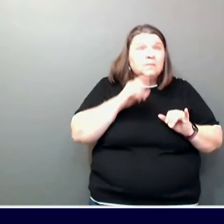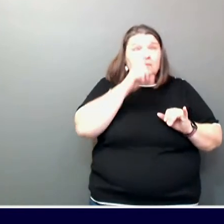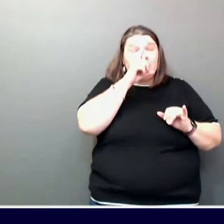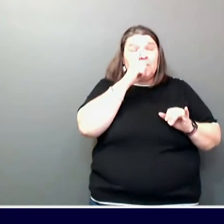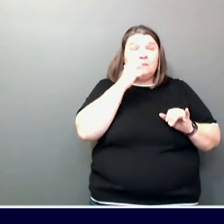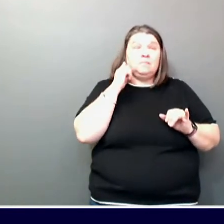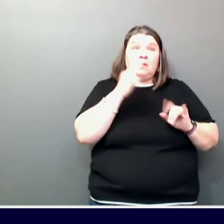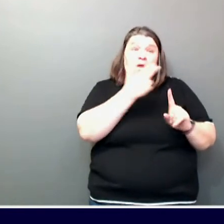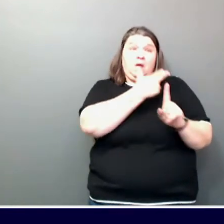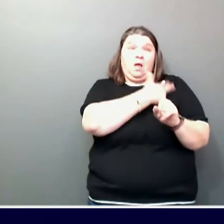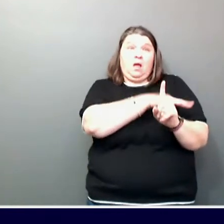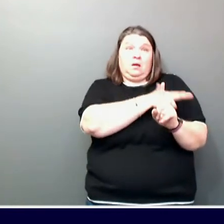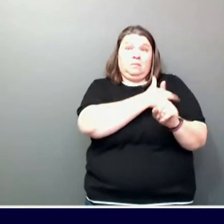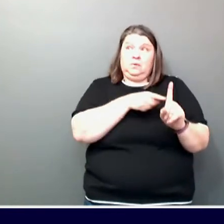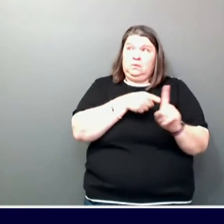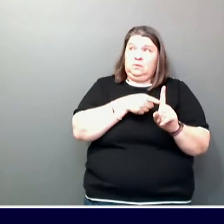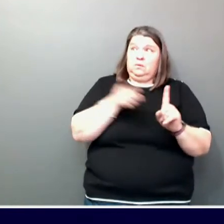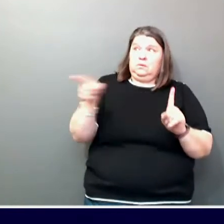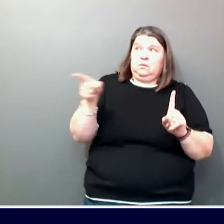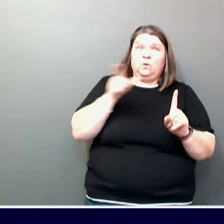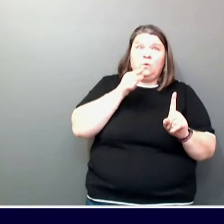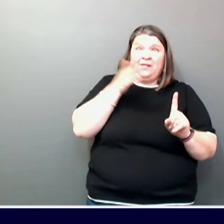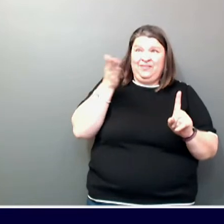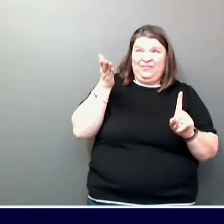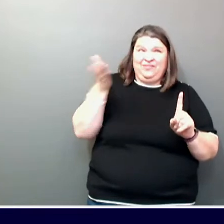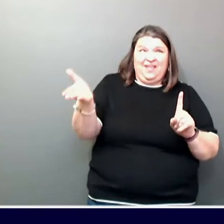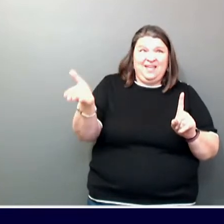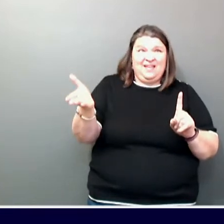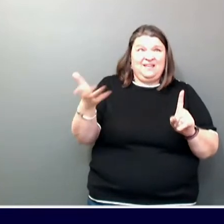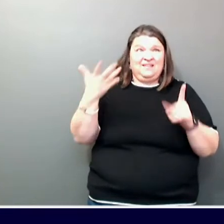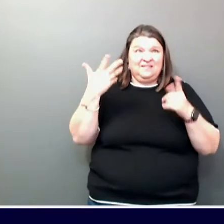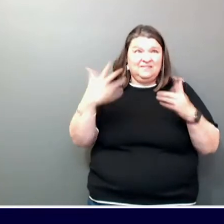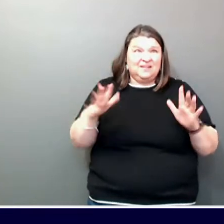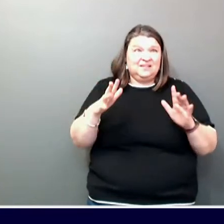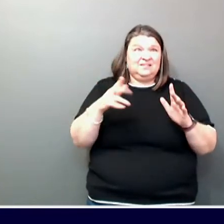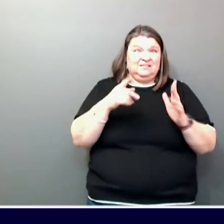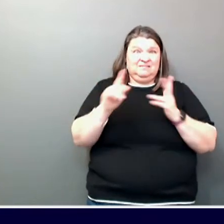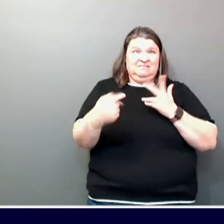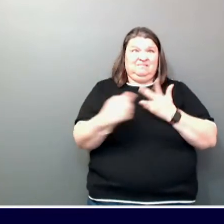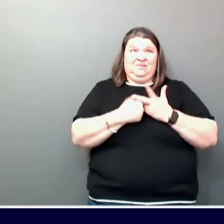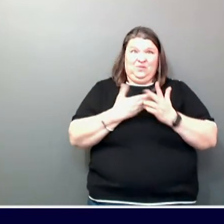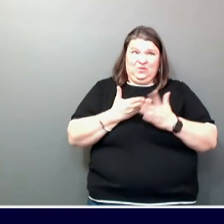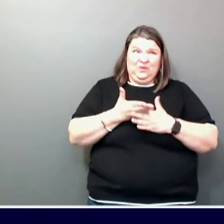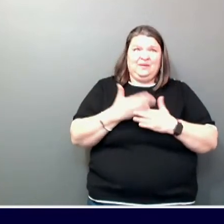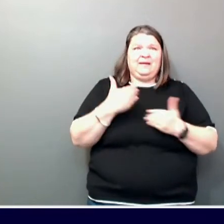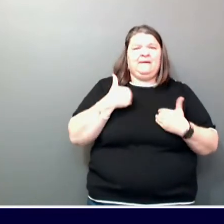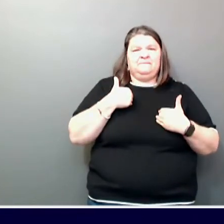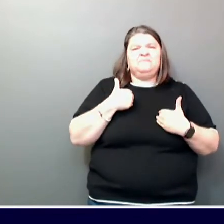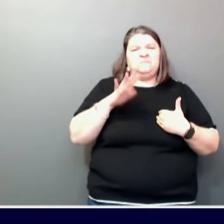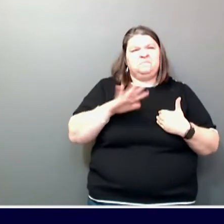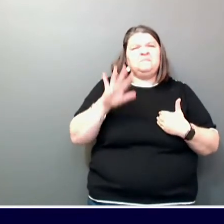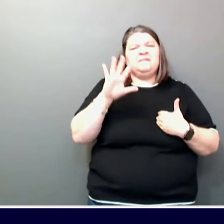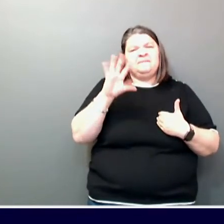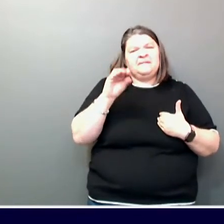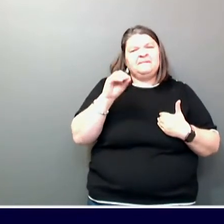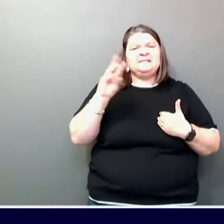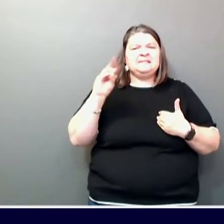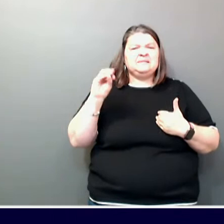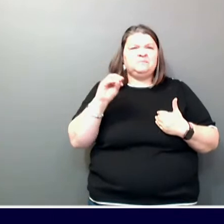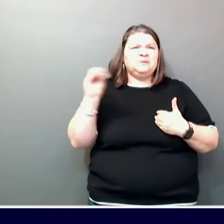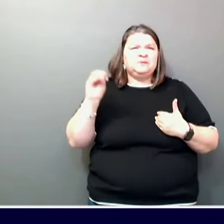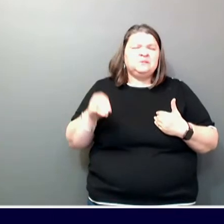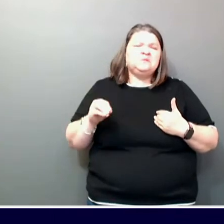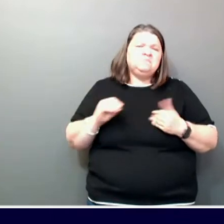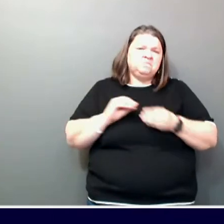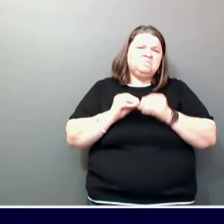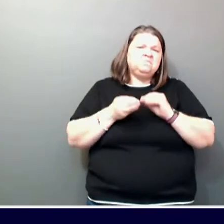sorry. Yeah, just for clarity. And no, it is still in that 50 to 60% range. We'll have new data on that tomorrow, but as of